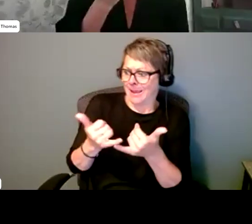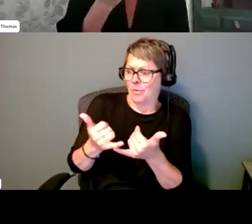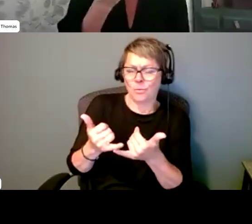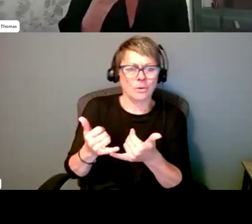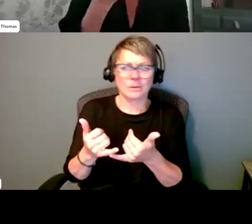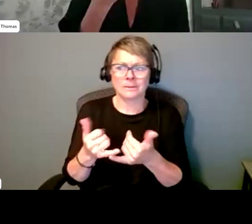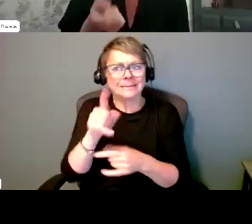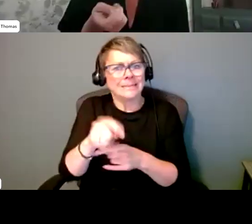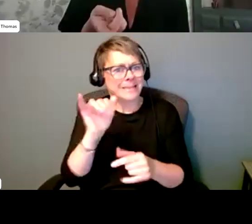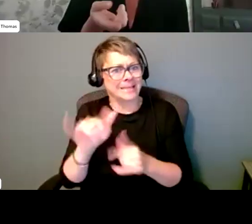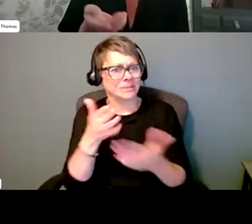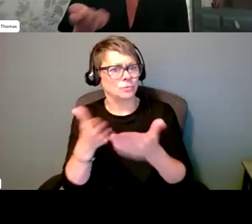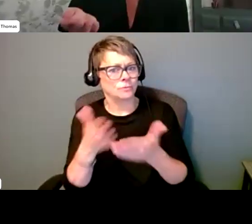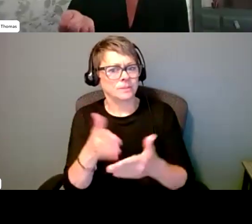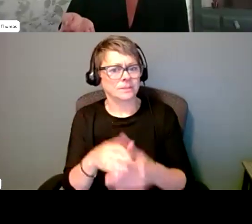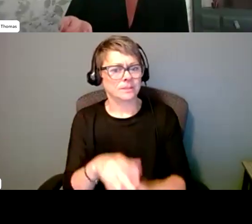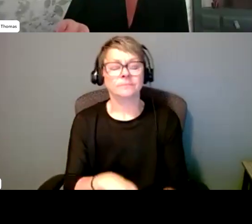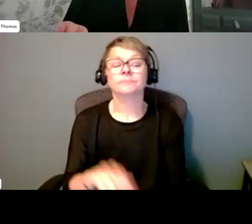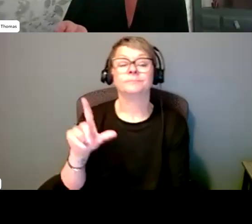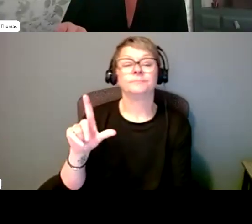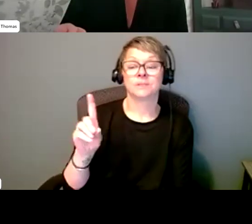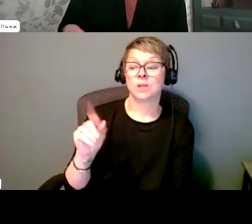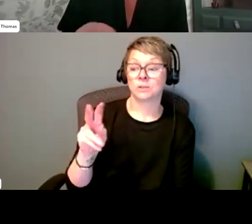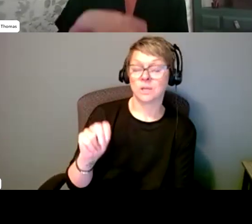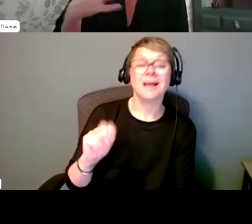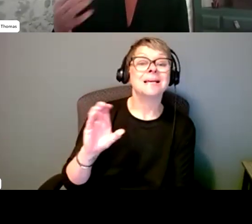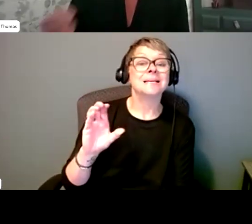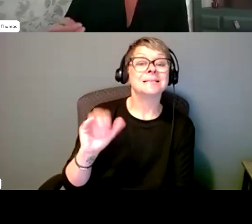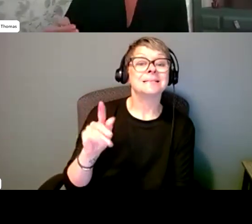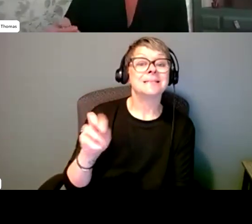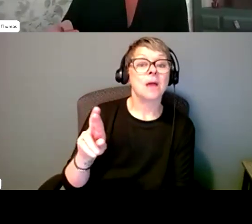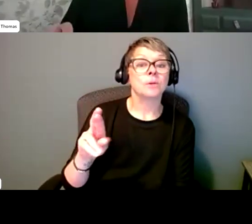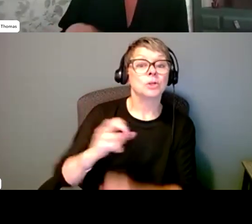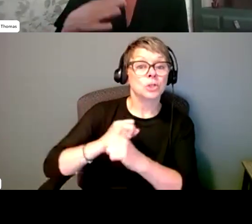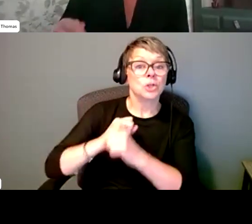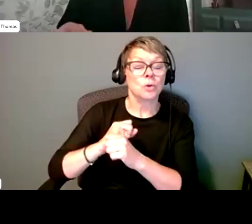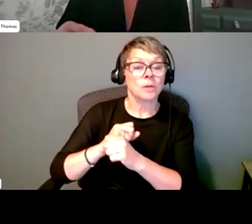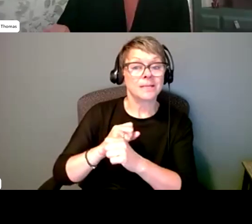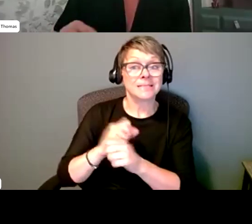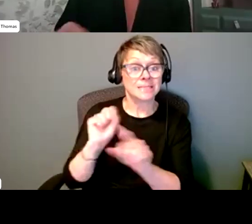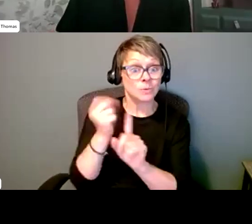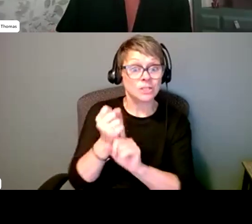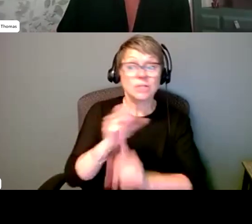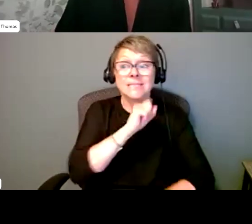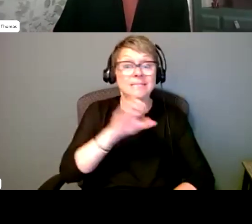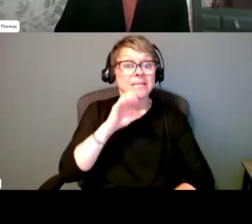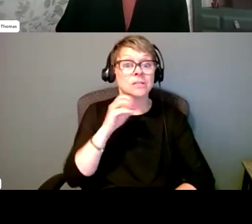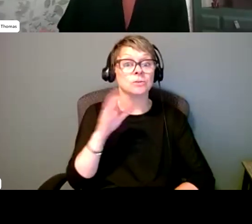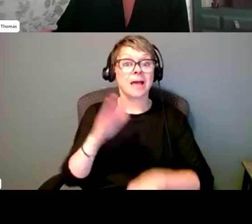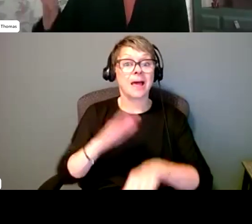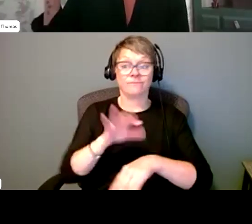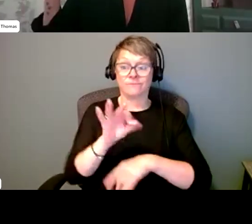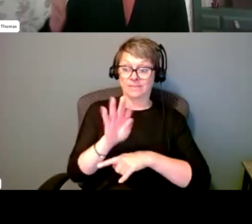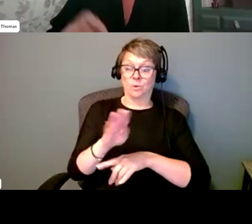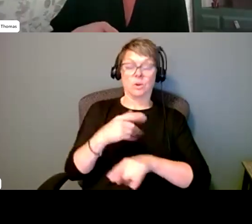do it. well, So and interestingly enough, the cybersecurity situation, seniors are on Facebook. And you know what? I tell them in my fraud presentations,